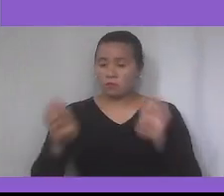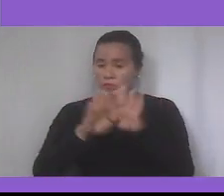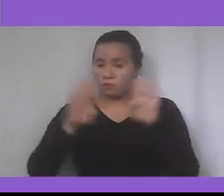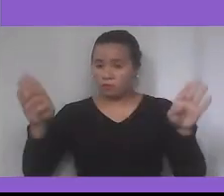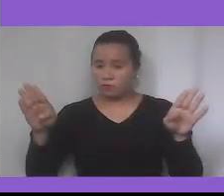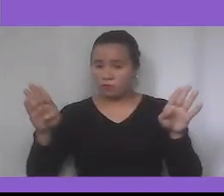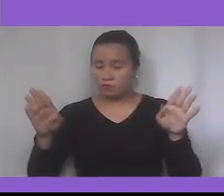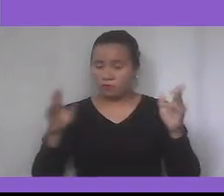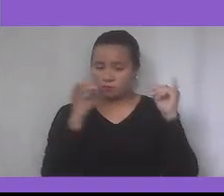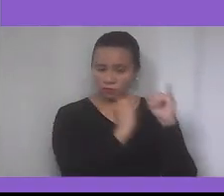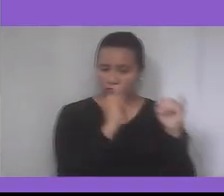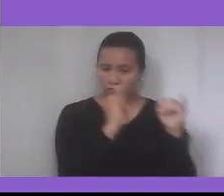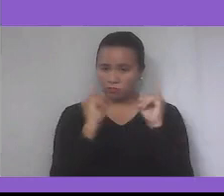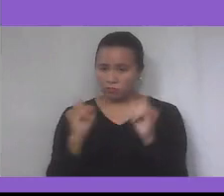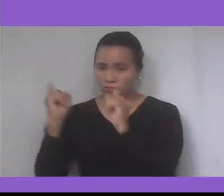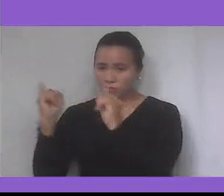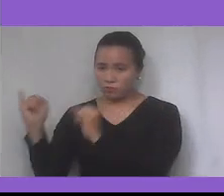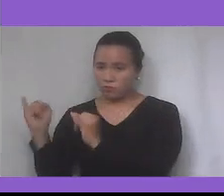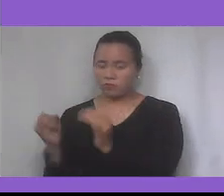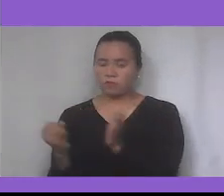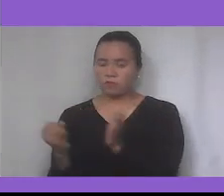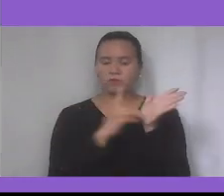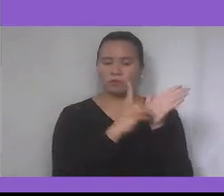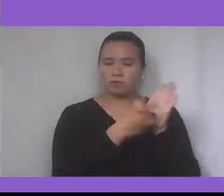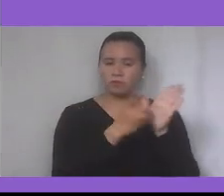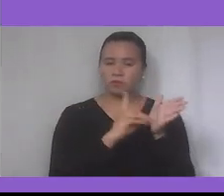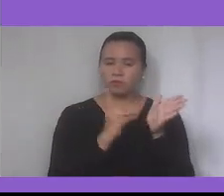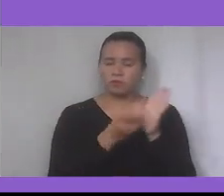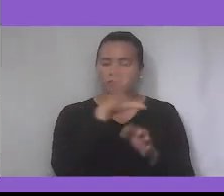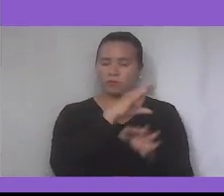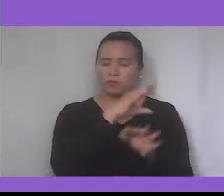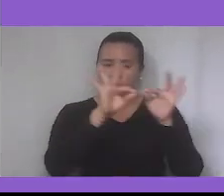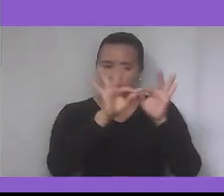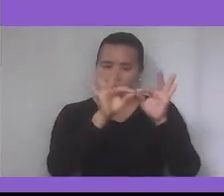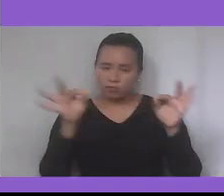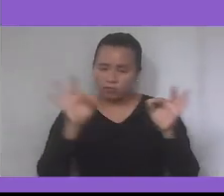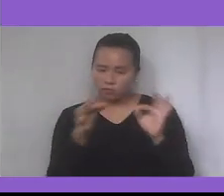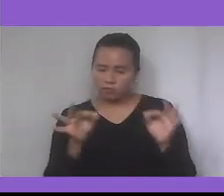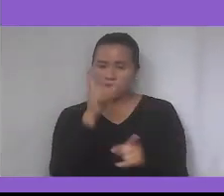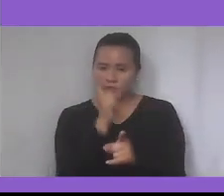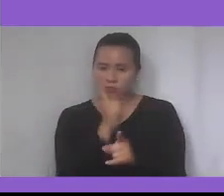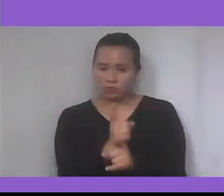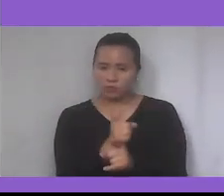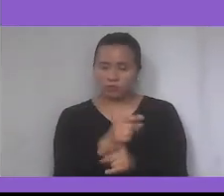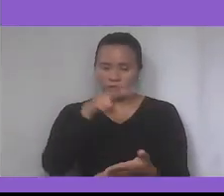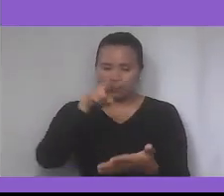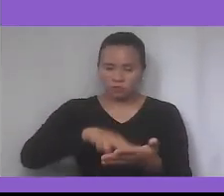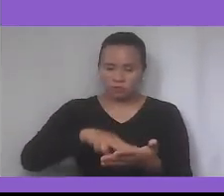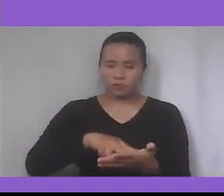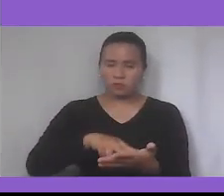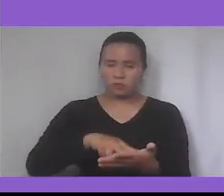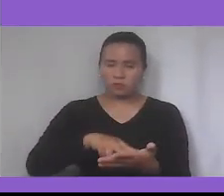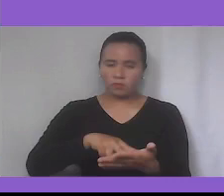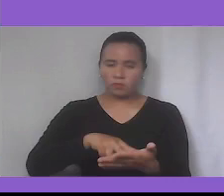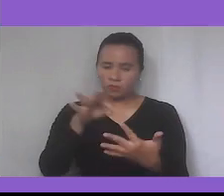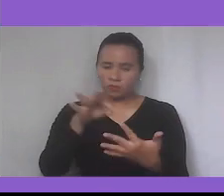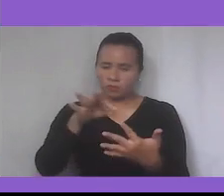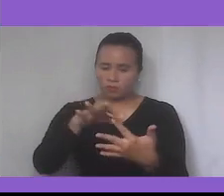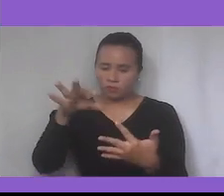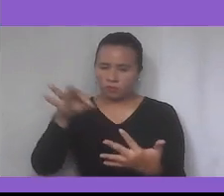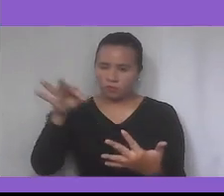Immersive Reader icon. This will open the instructions or the description with all the grammar